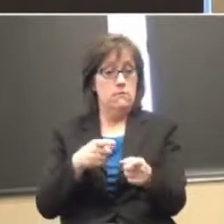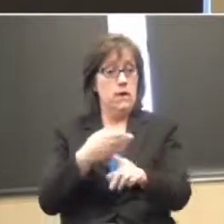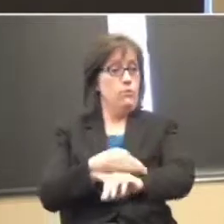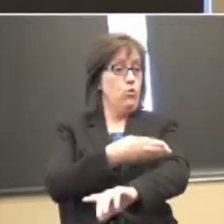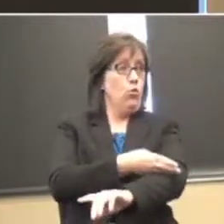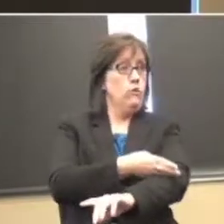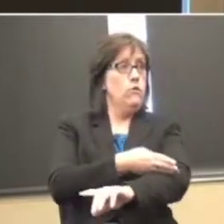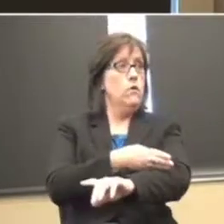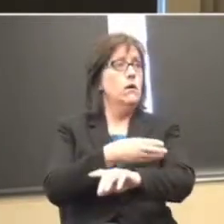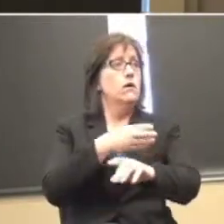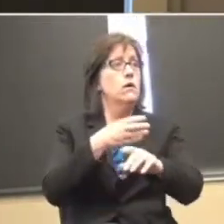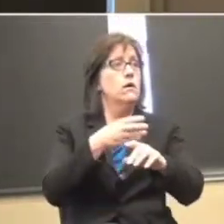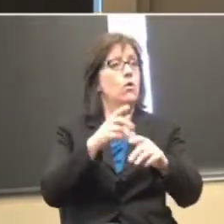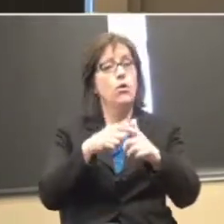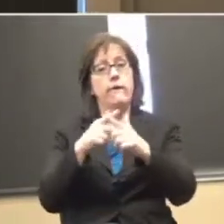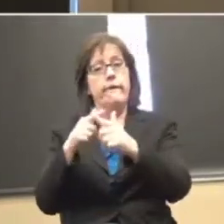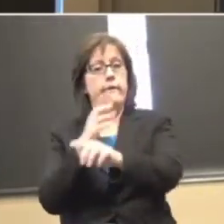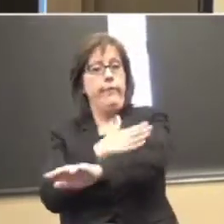You know, it might just be a check thing.